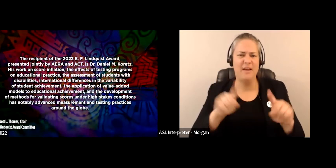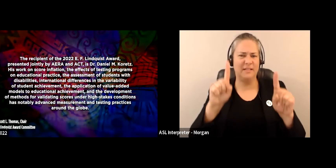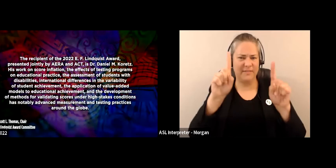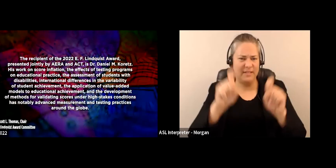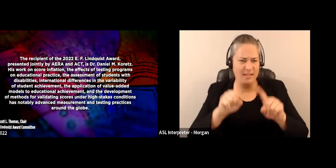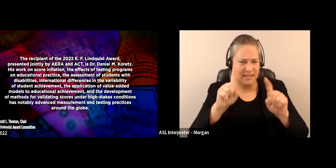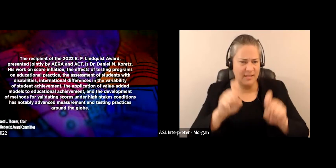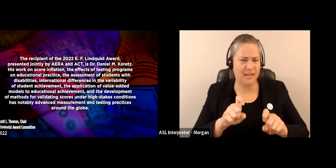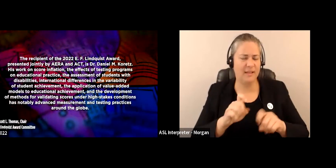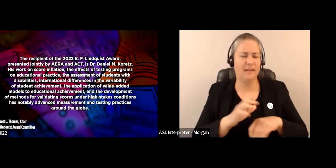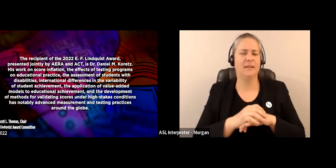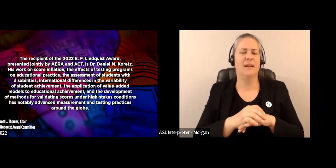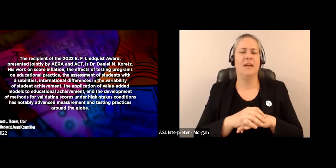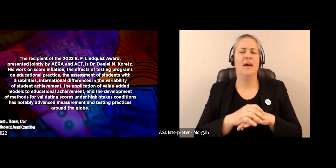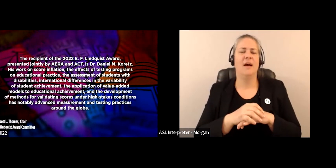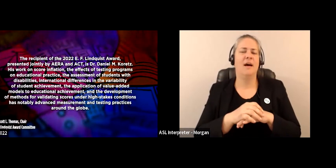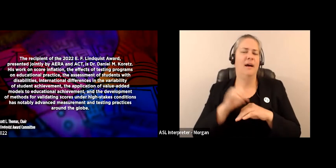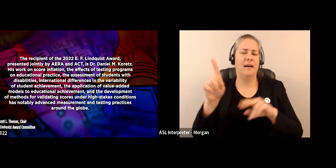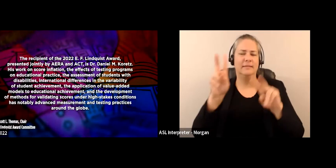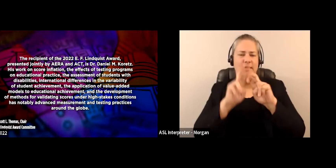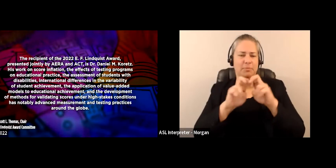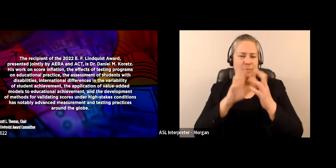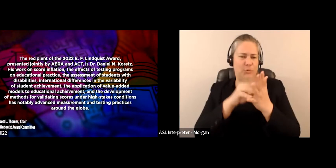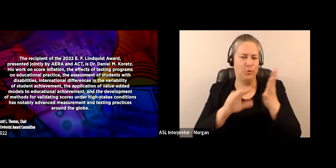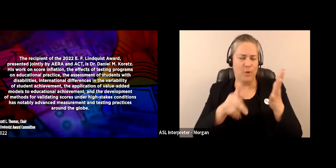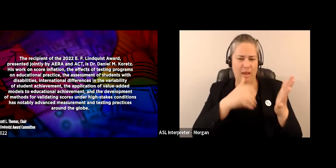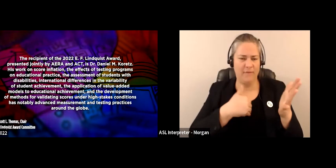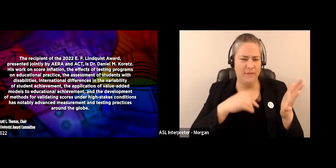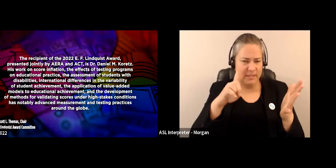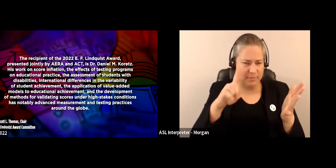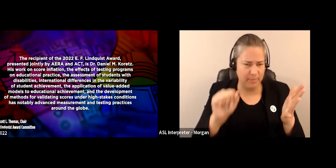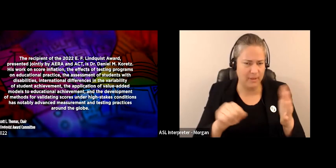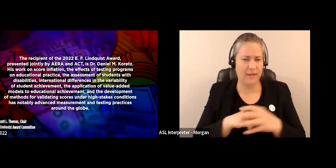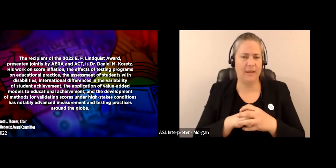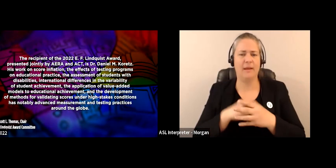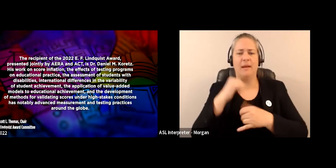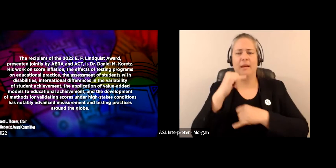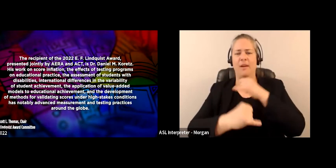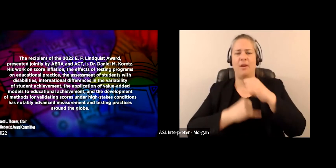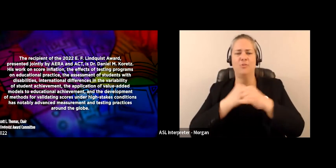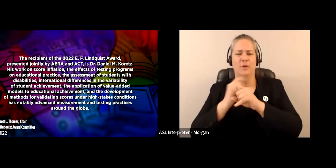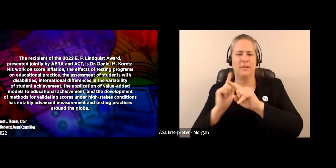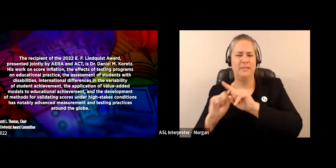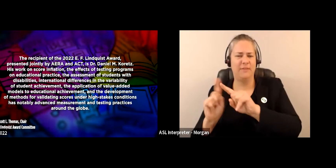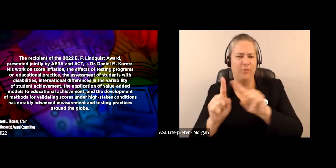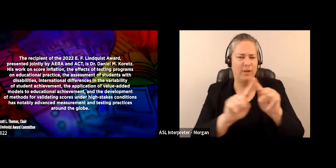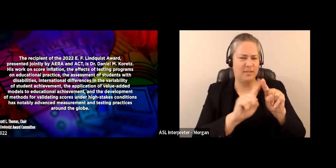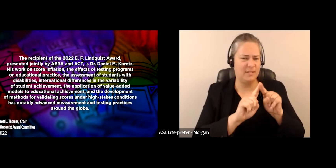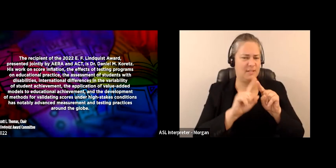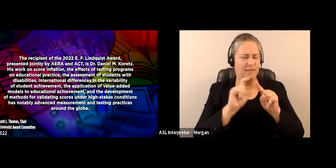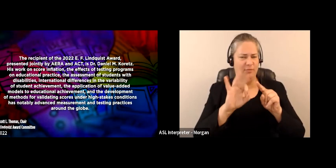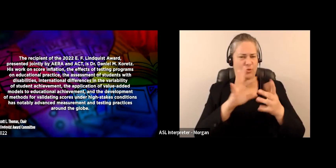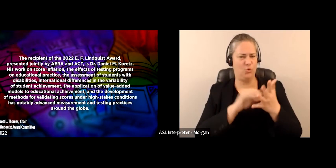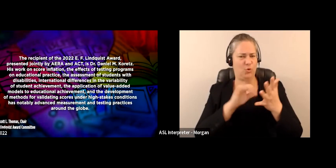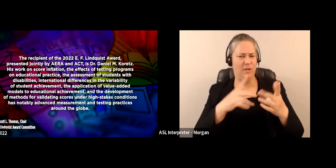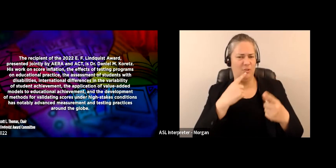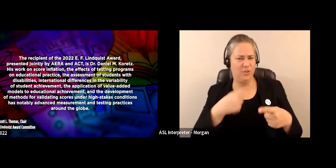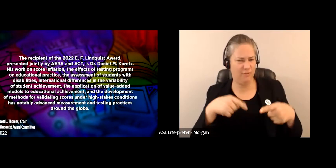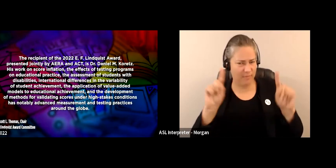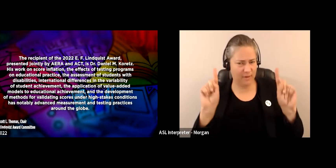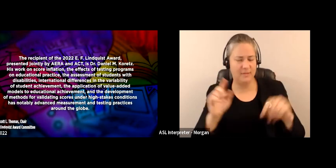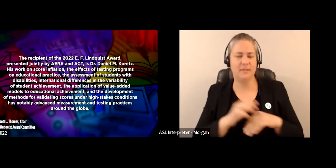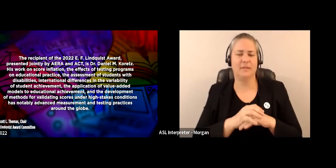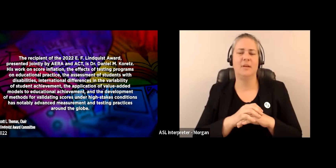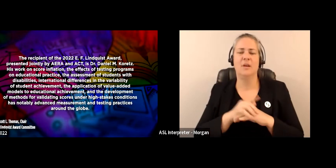with disabilities, international differences in the variability of student achievement, the application of value-added models to